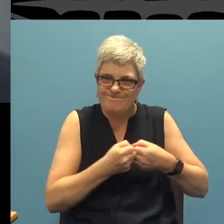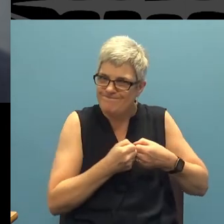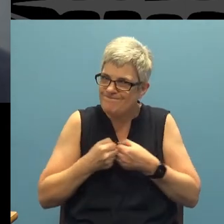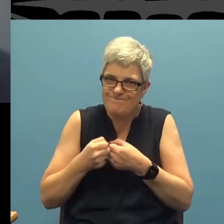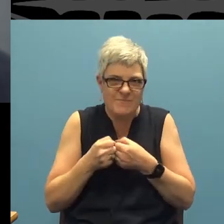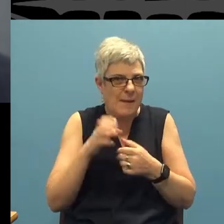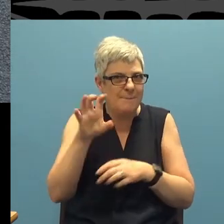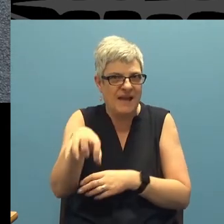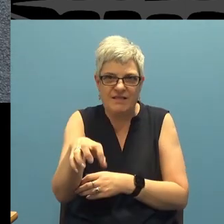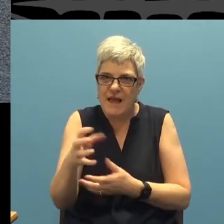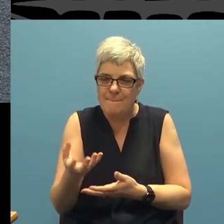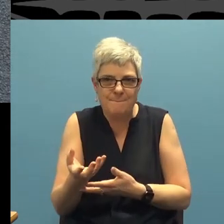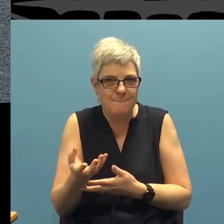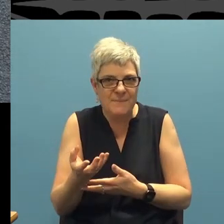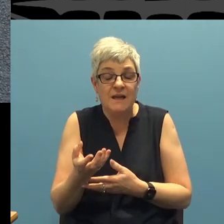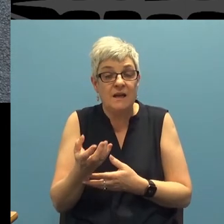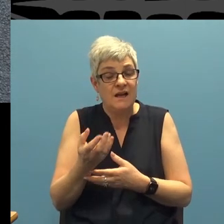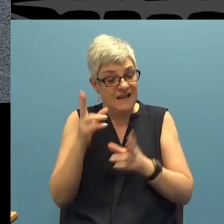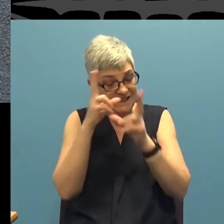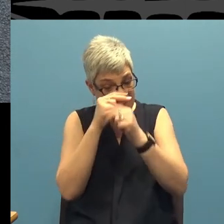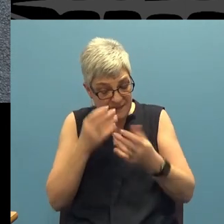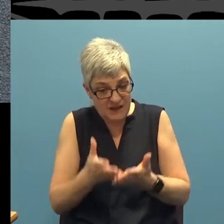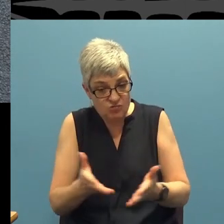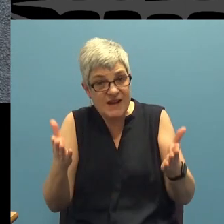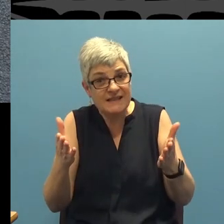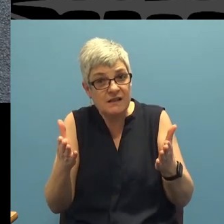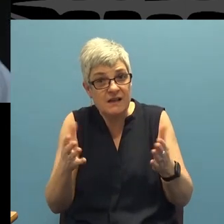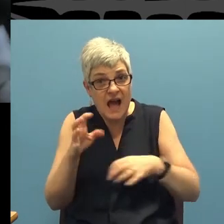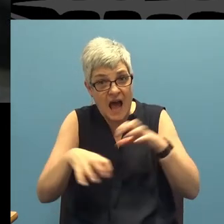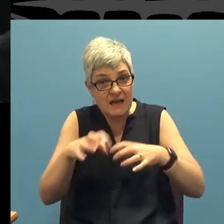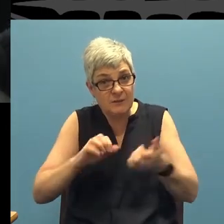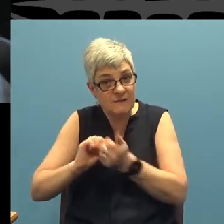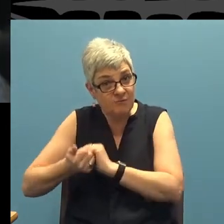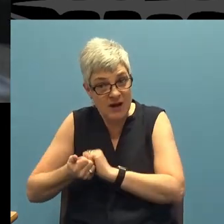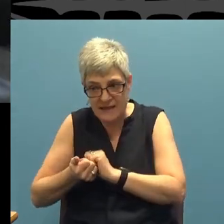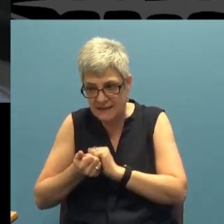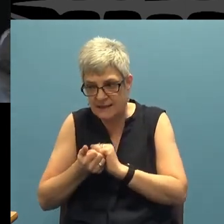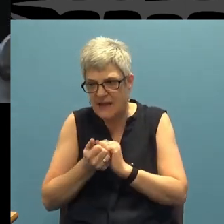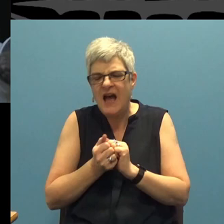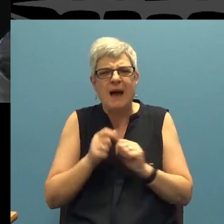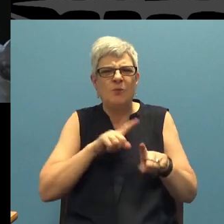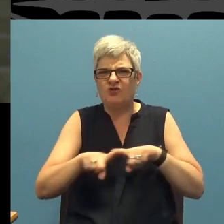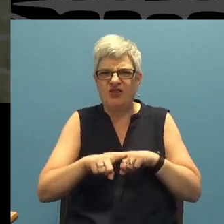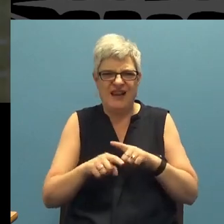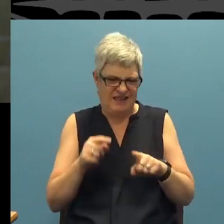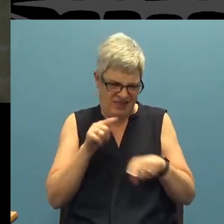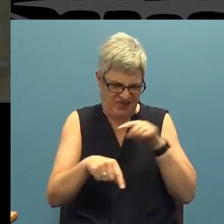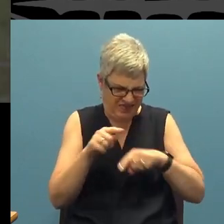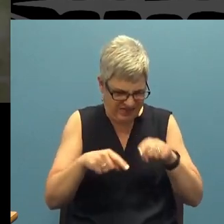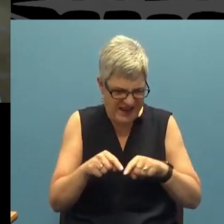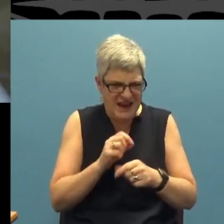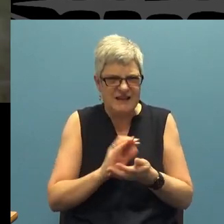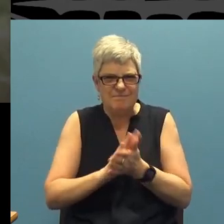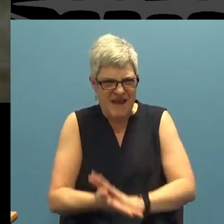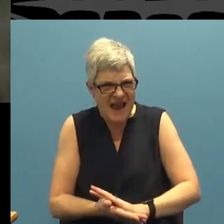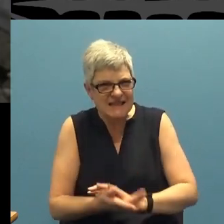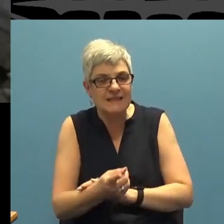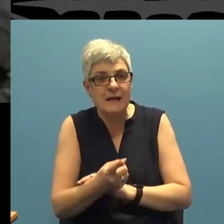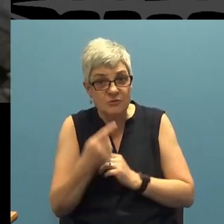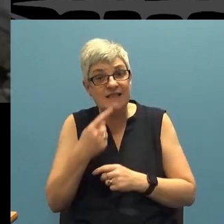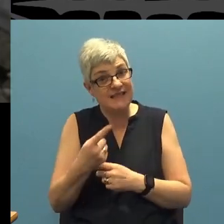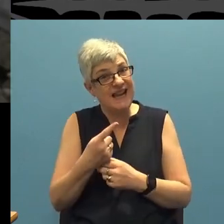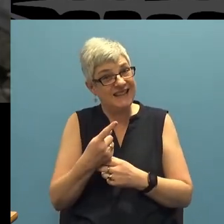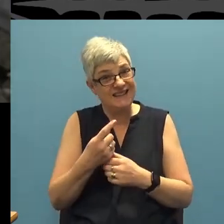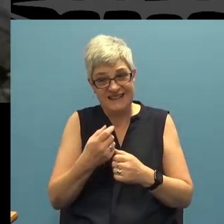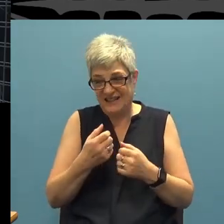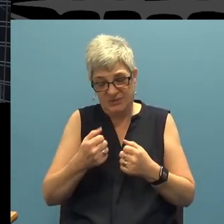that Bethlehem night. He kept in a cradle. Animals as roommates. I'm not trying to pick holes in the state of the place. I'm just saying the way they were staying was